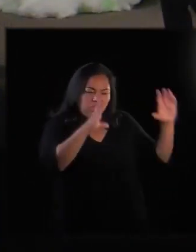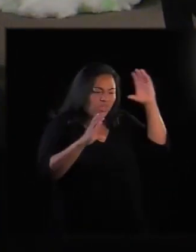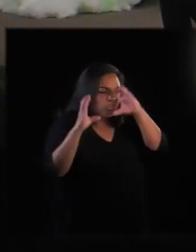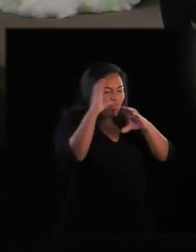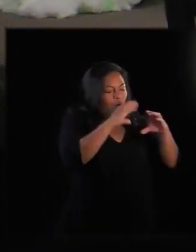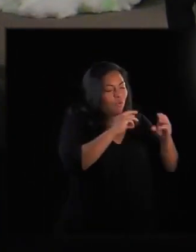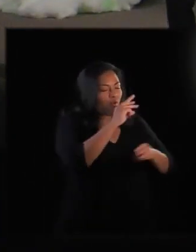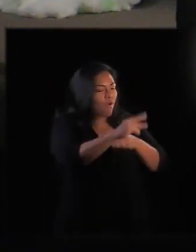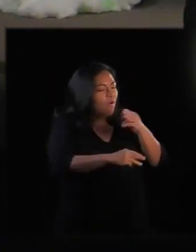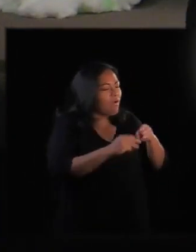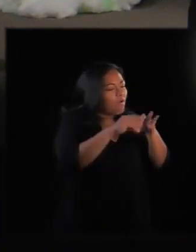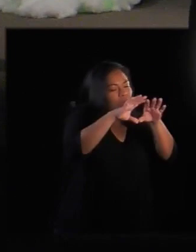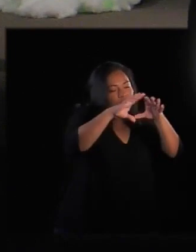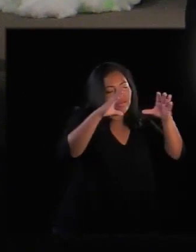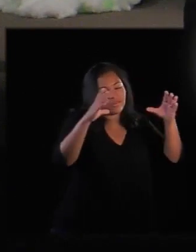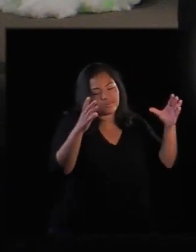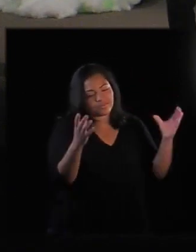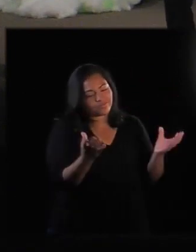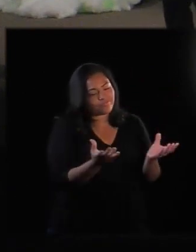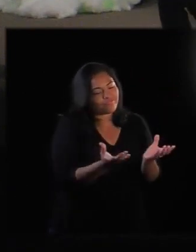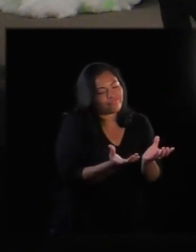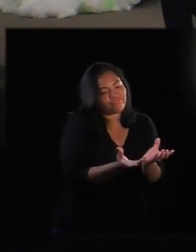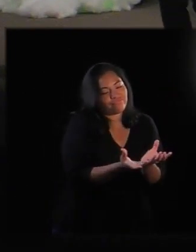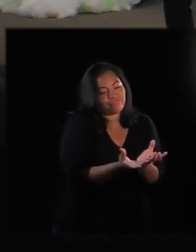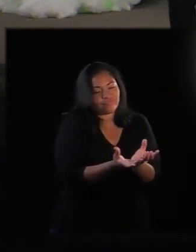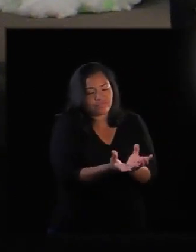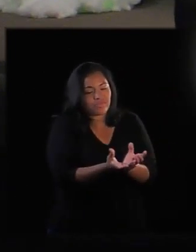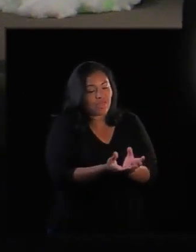I searched the world,